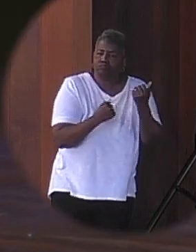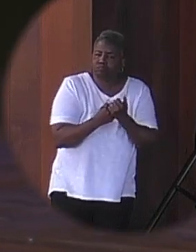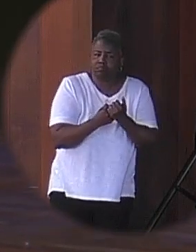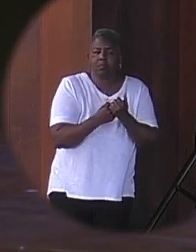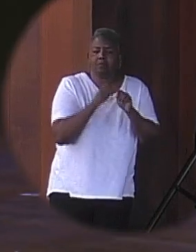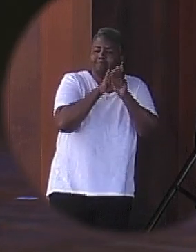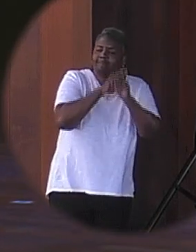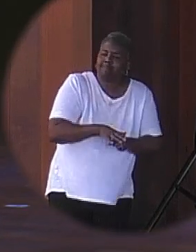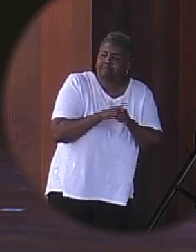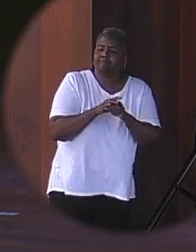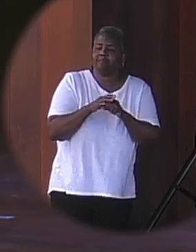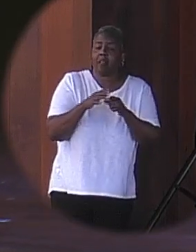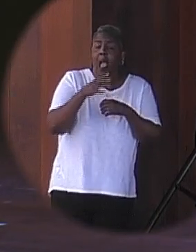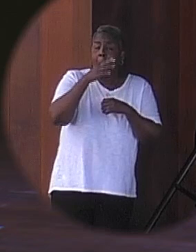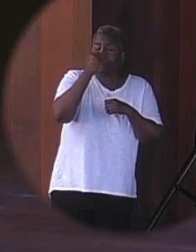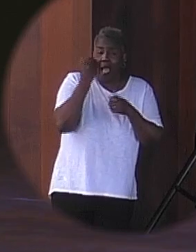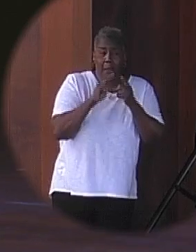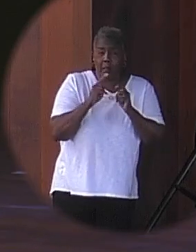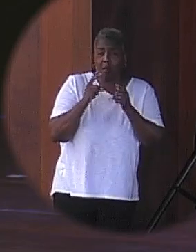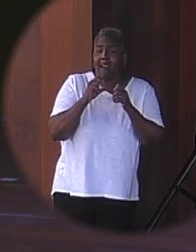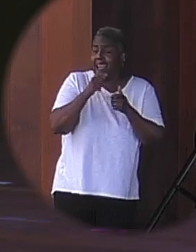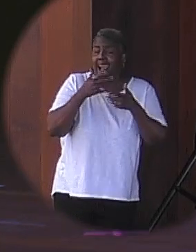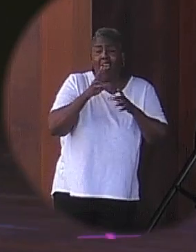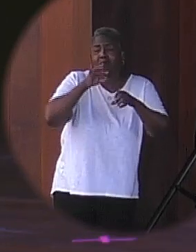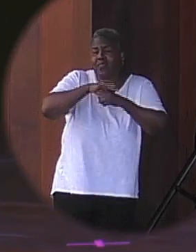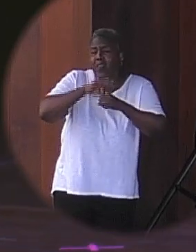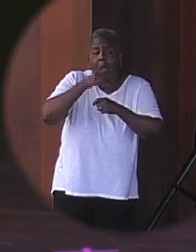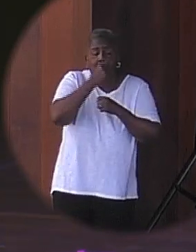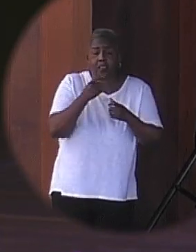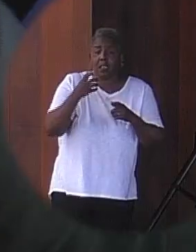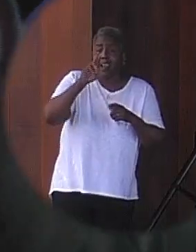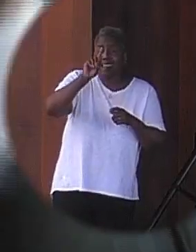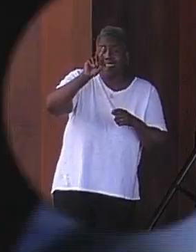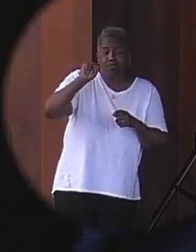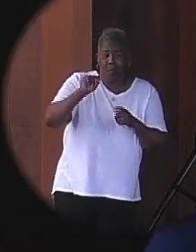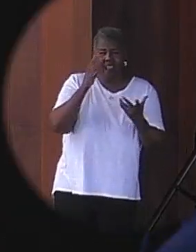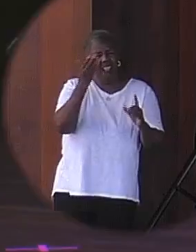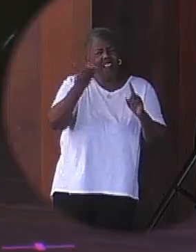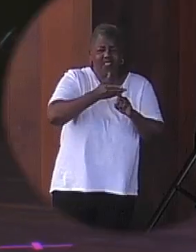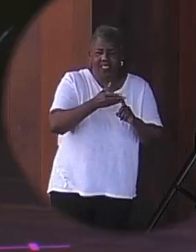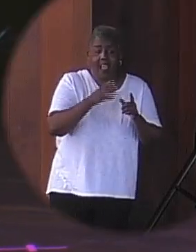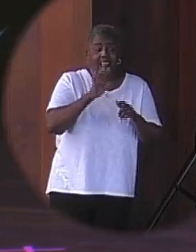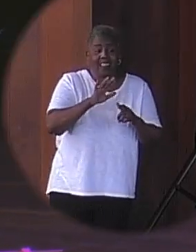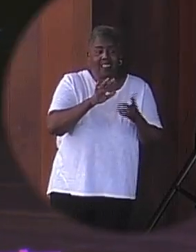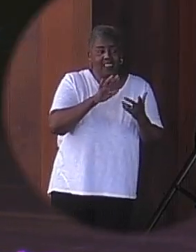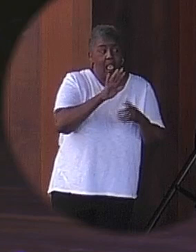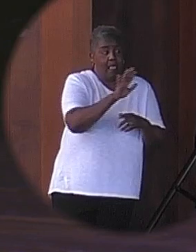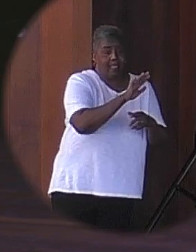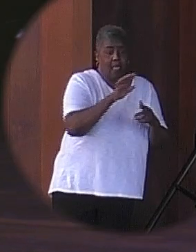vote of minority communities because Donald Trump convinced folk that that story was fake, but his was